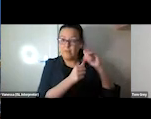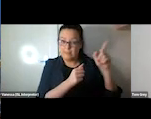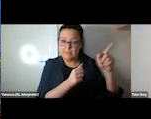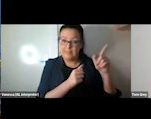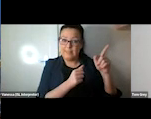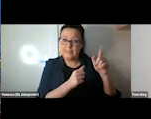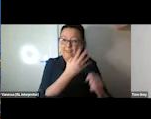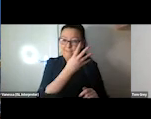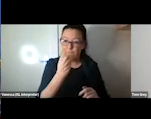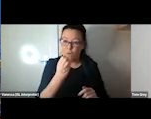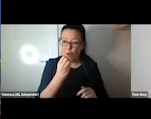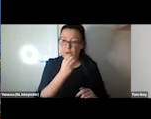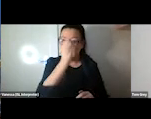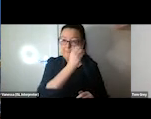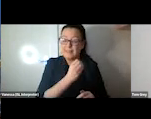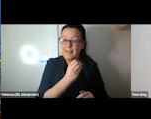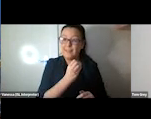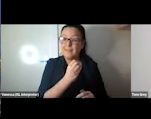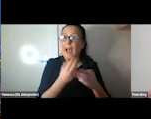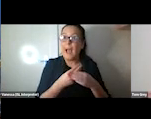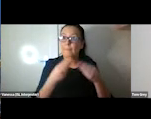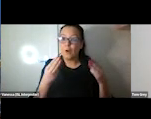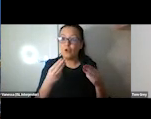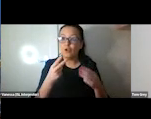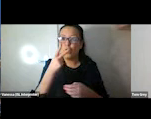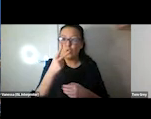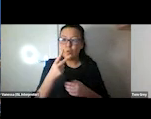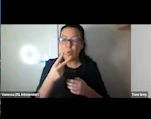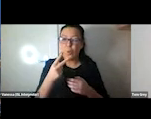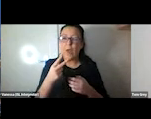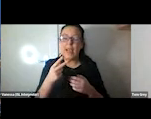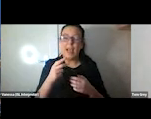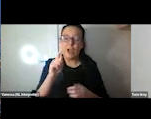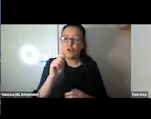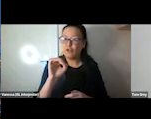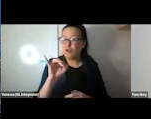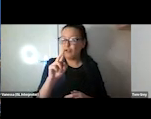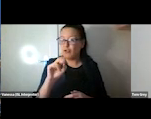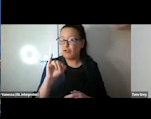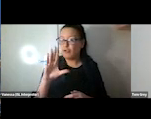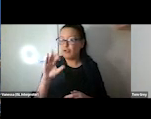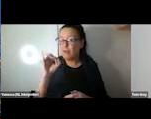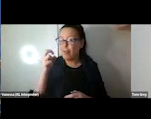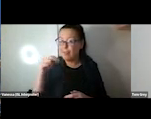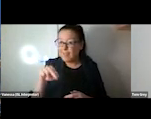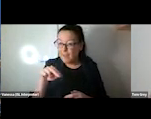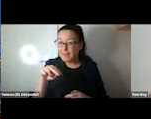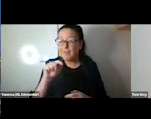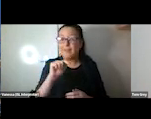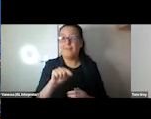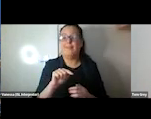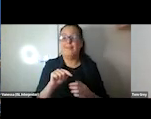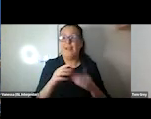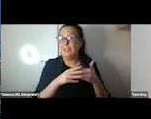That's $2 trillion, or 2 trillion euros, excuse me, on the purchase of services, works, and supplies. So